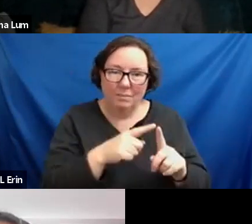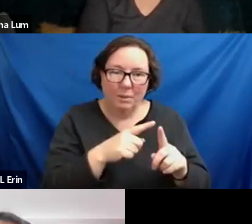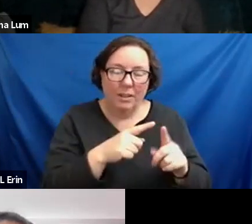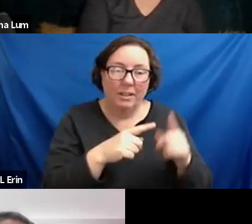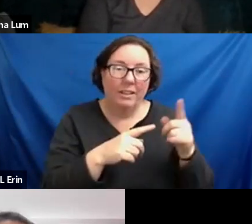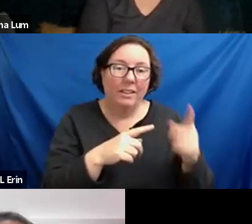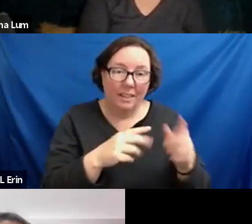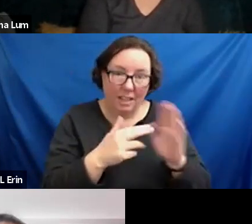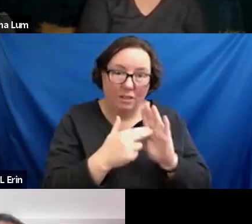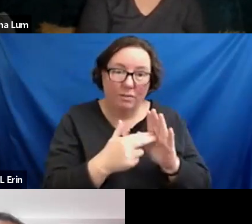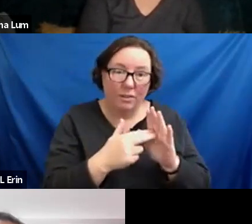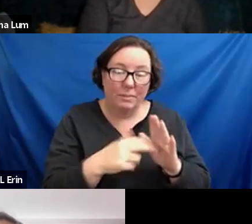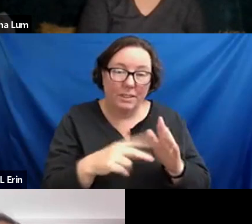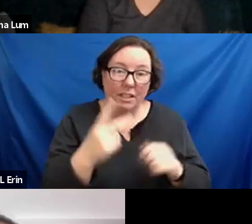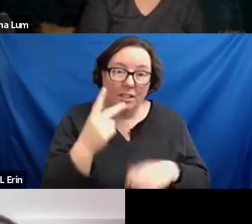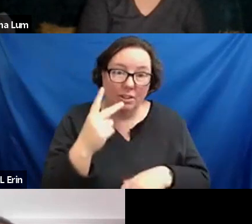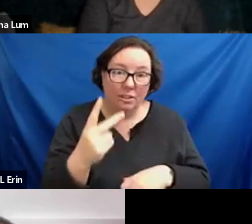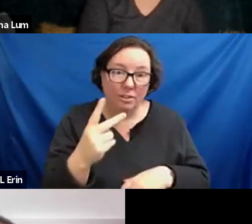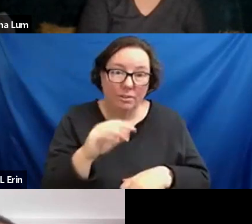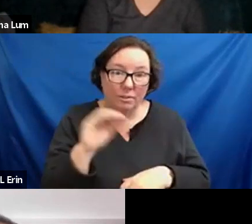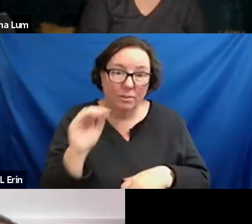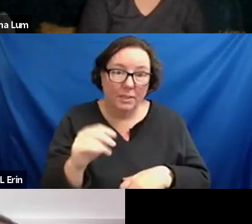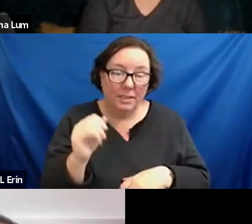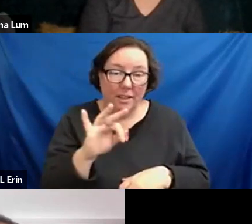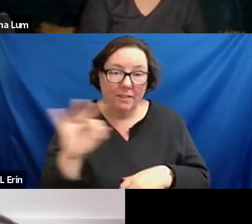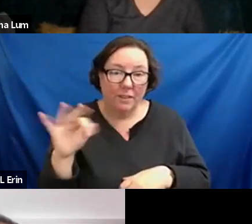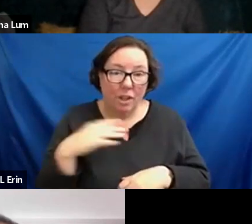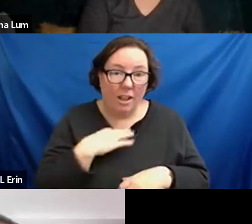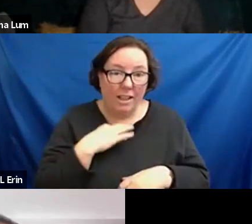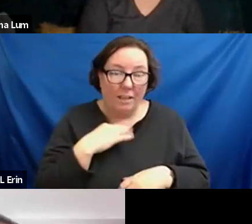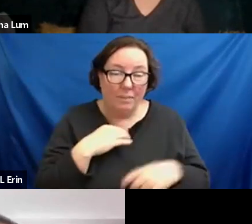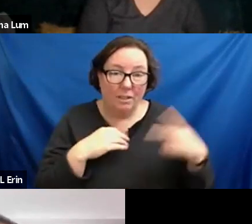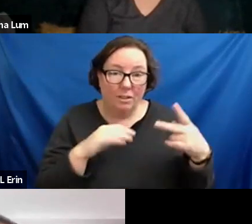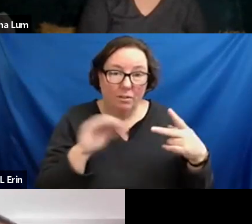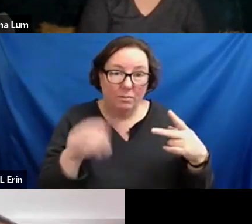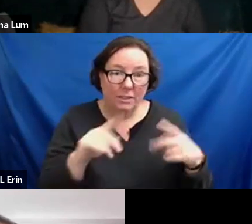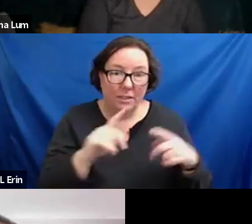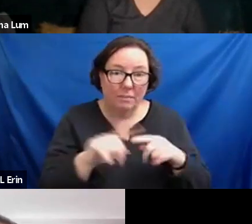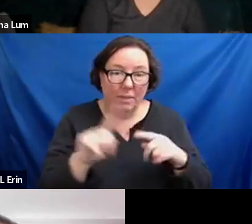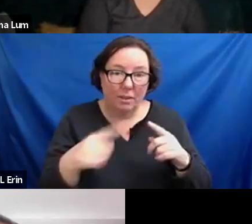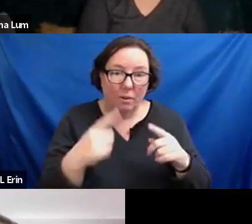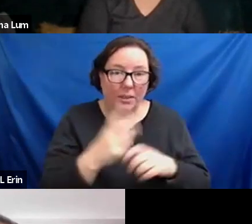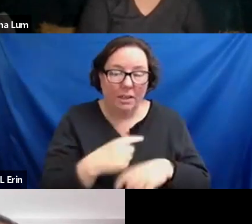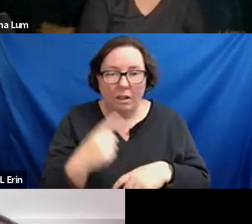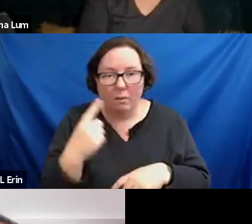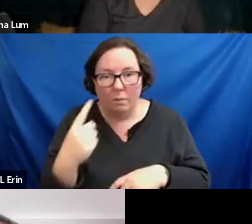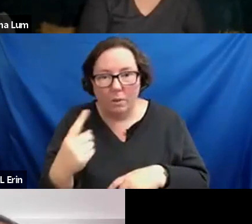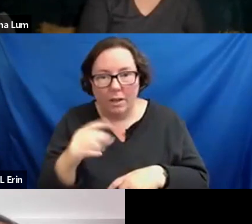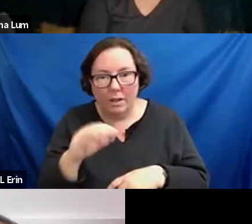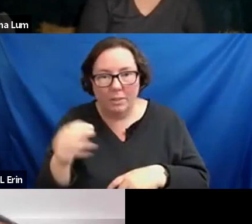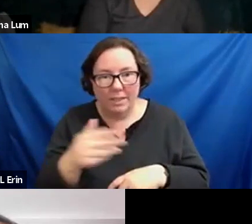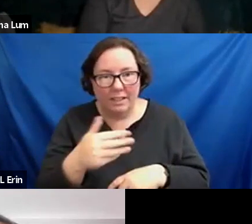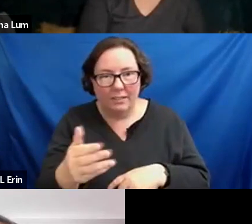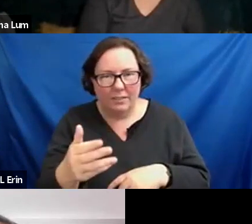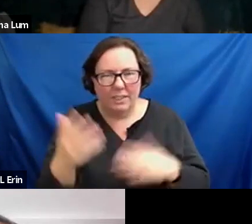Chinatown represented 2% of the applicant pool, and they only 20 got seconds. 1% of